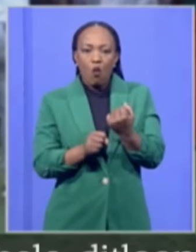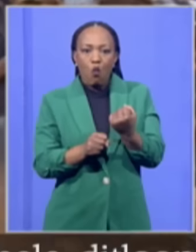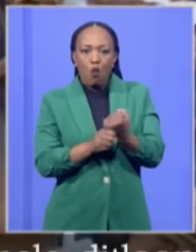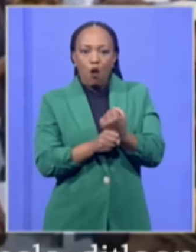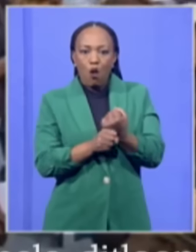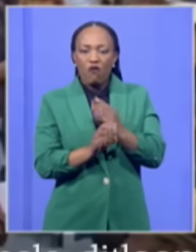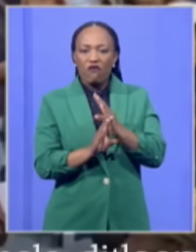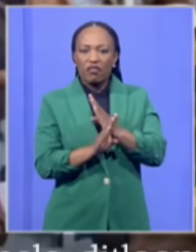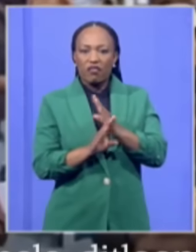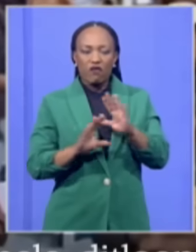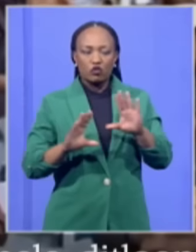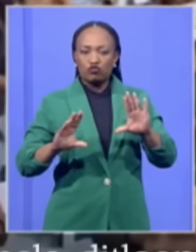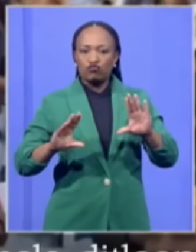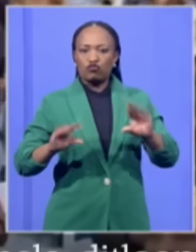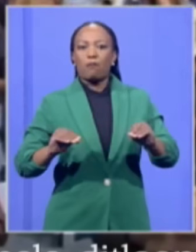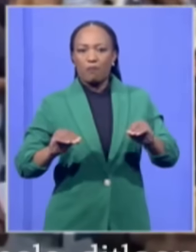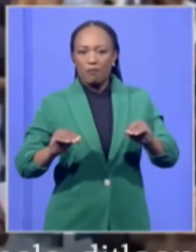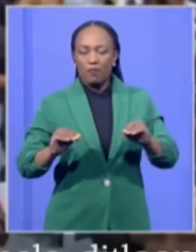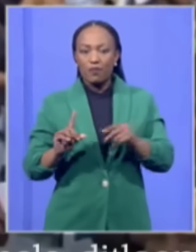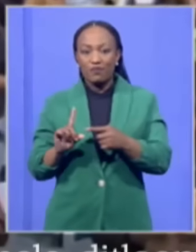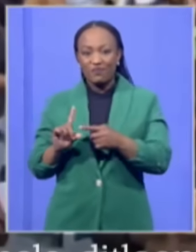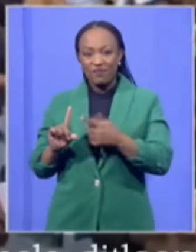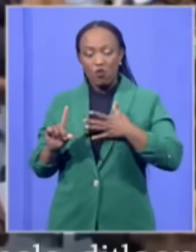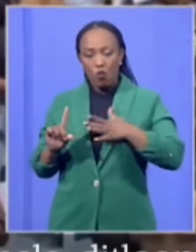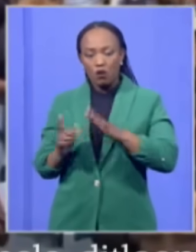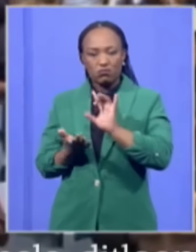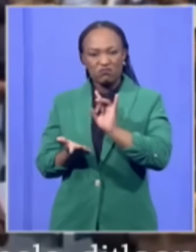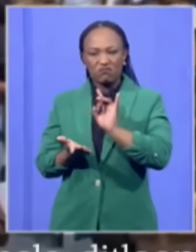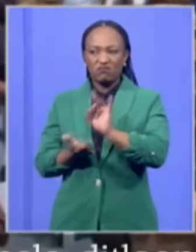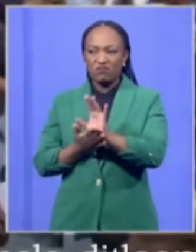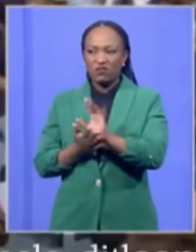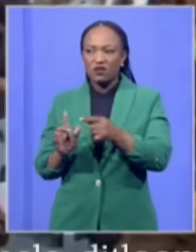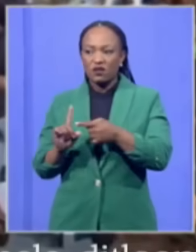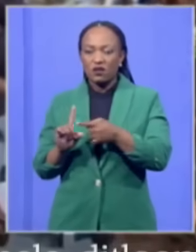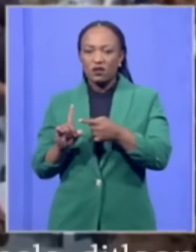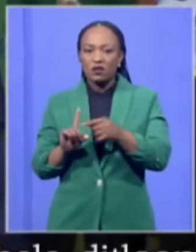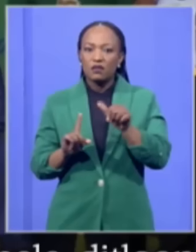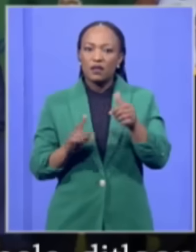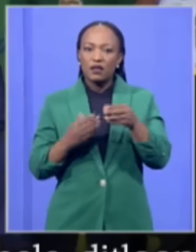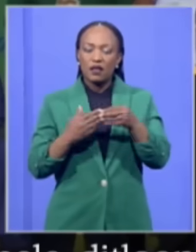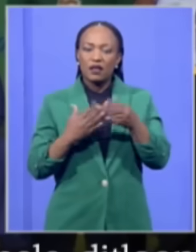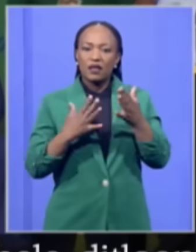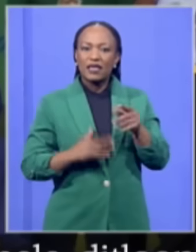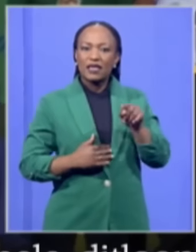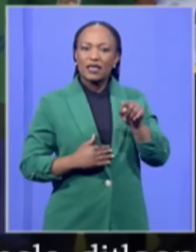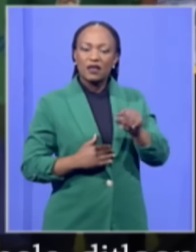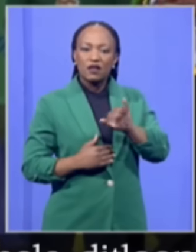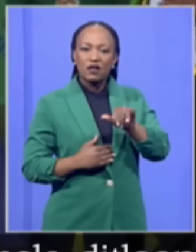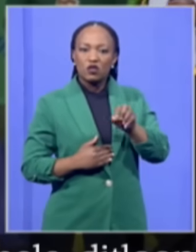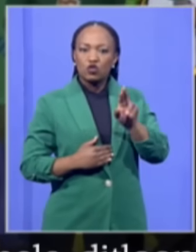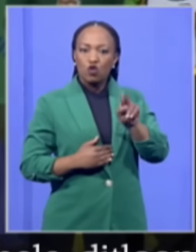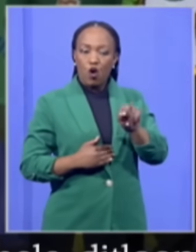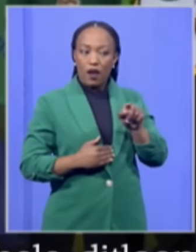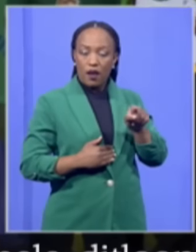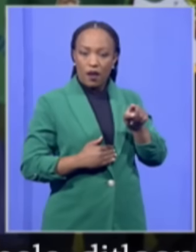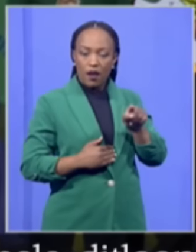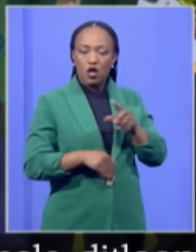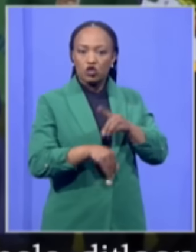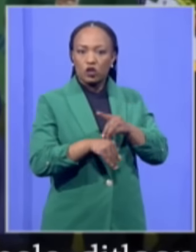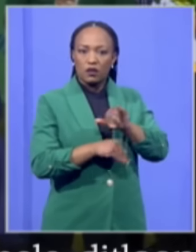ditherišano tsim. Ba nyaka gore Makhubela a tlošwe morago ga gore yena le moetapele wa seboka sa ditherišano Ngaka John Hlophe ba